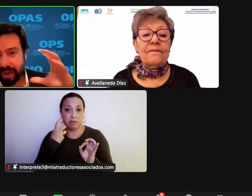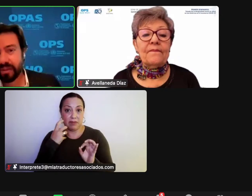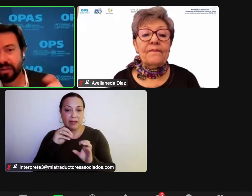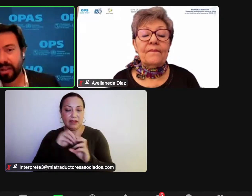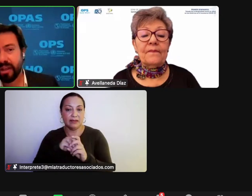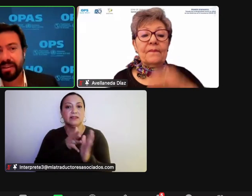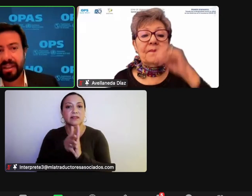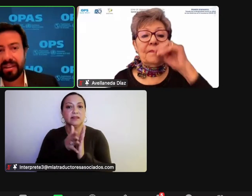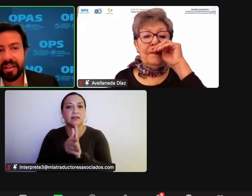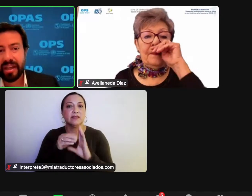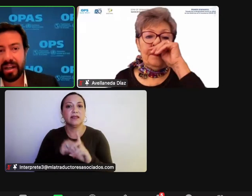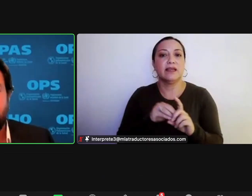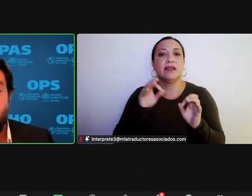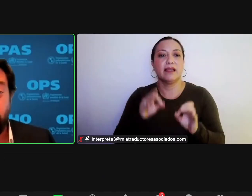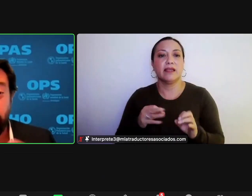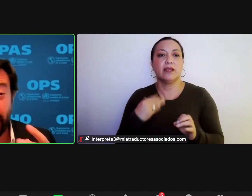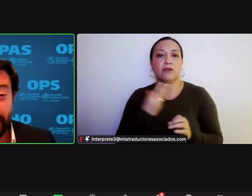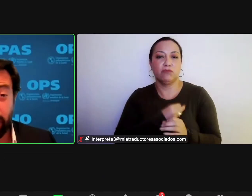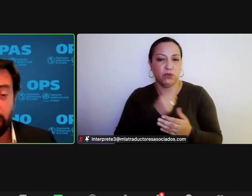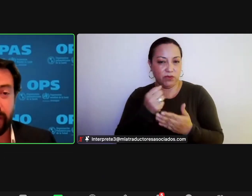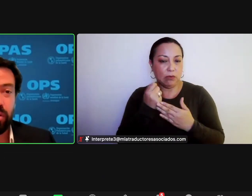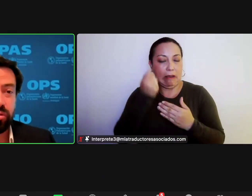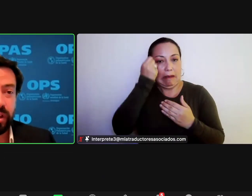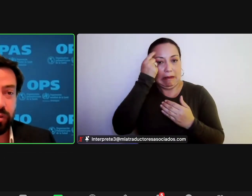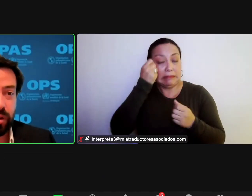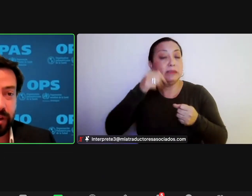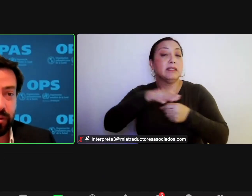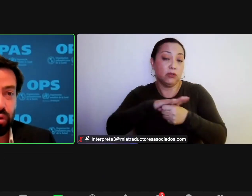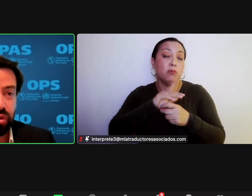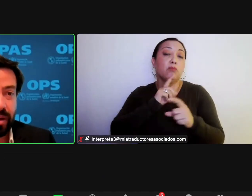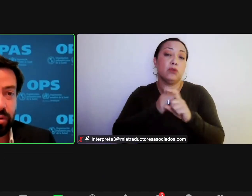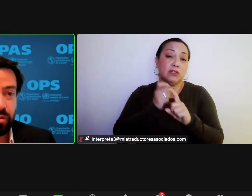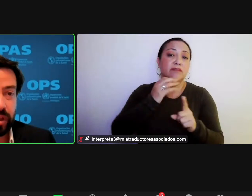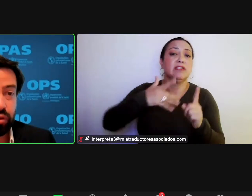we have this extraordinary